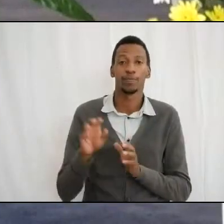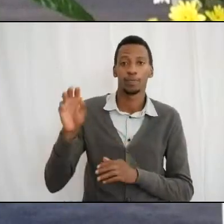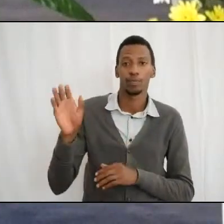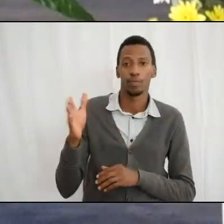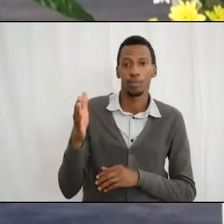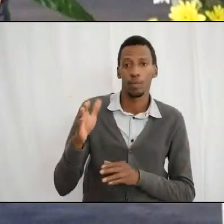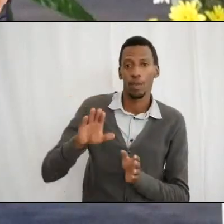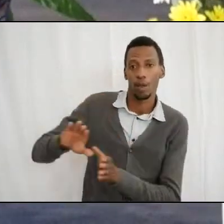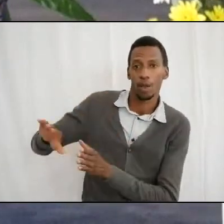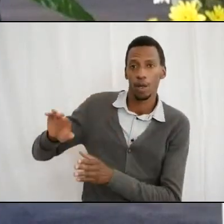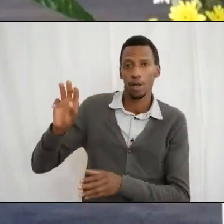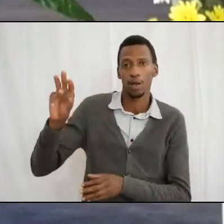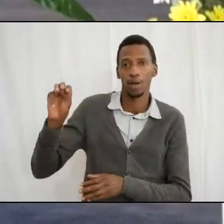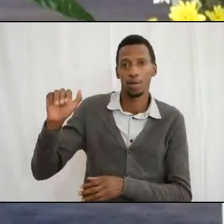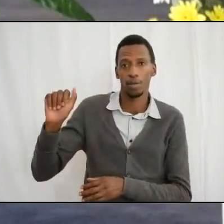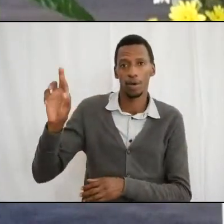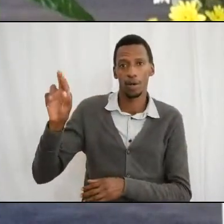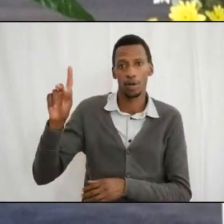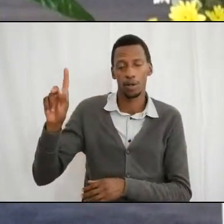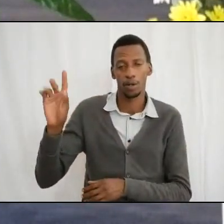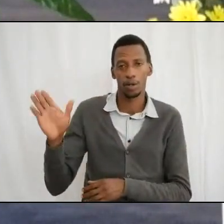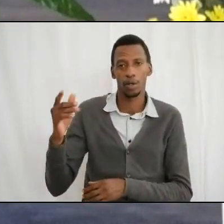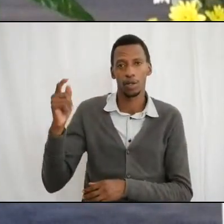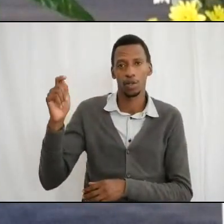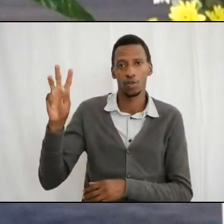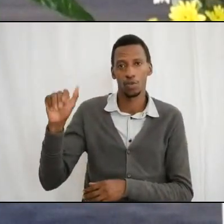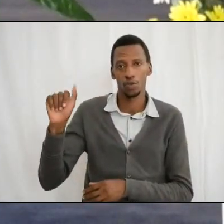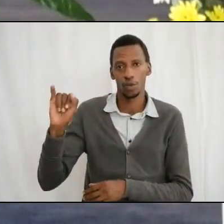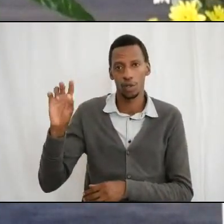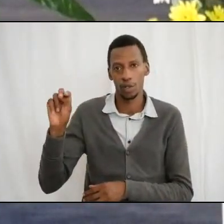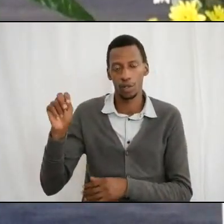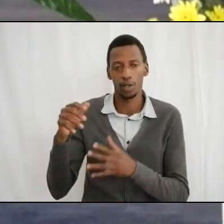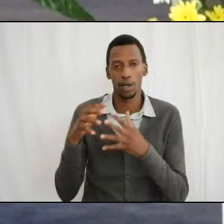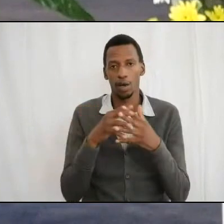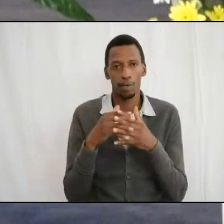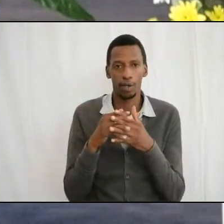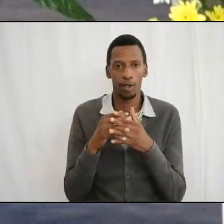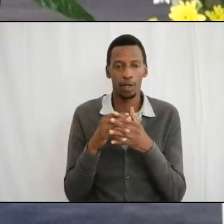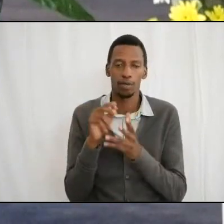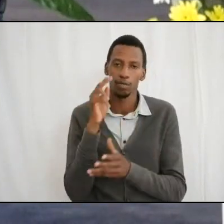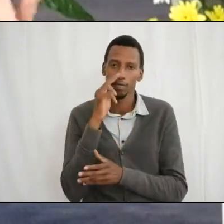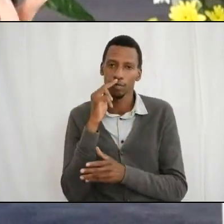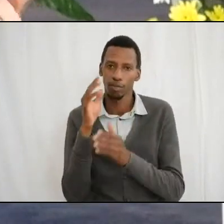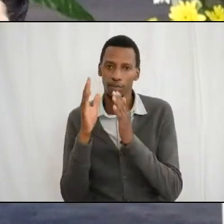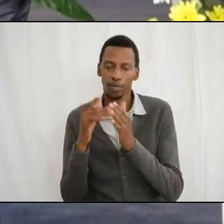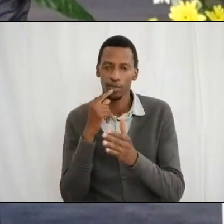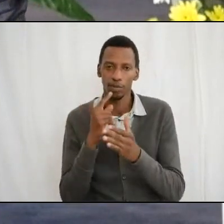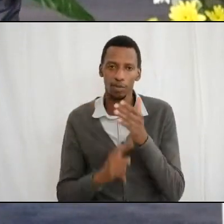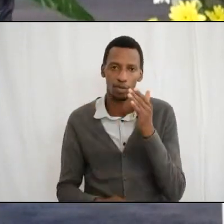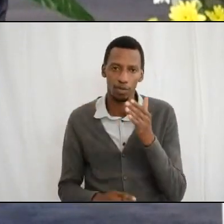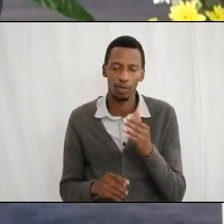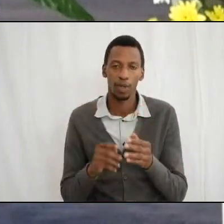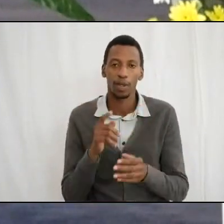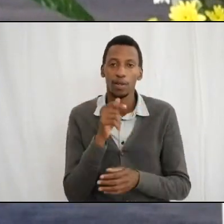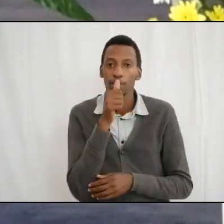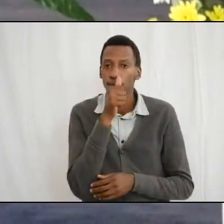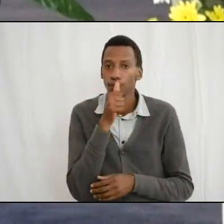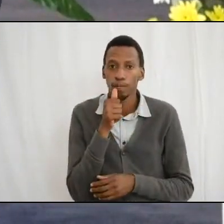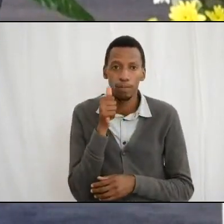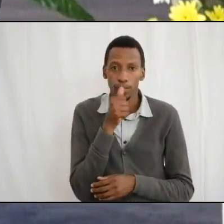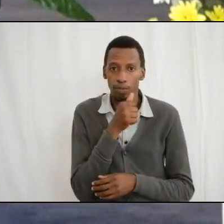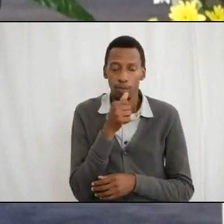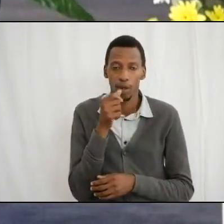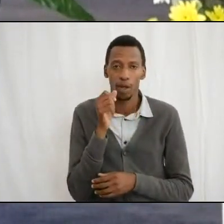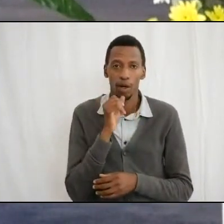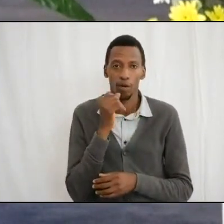American humorist to some extent, and we need some humor these days, don't we? He said, the secret of getting ahead